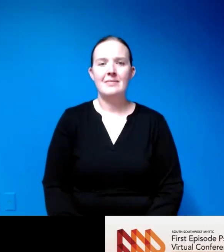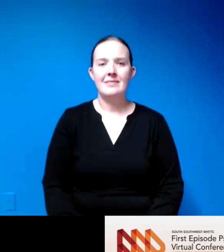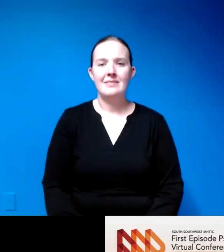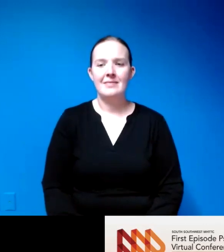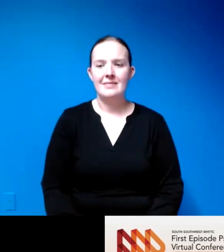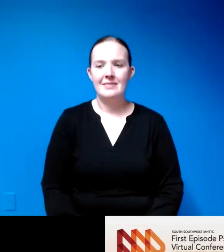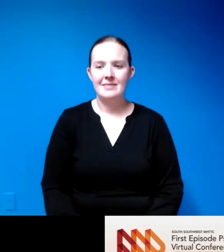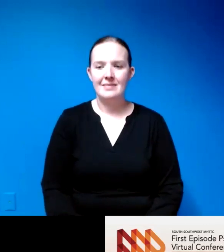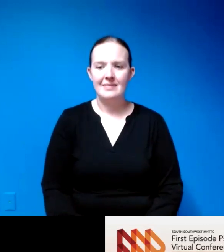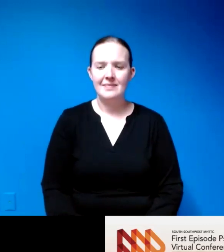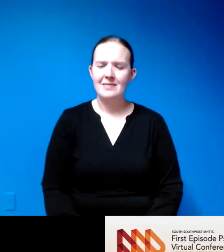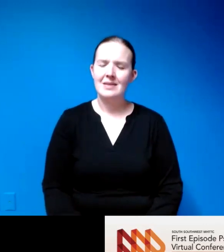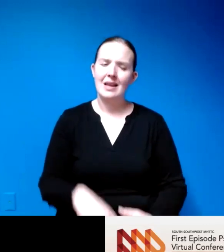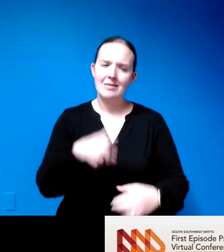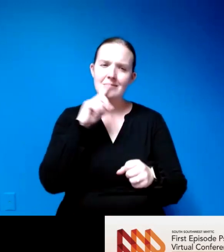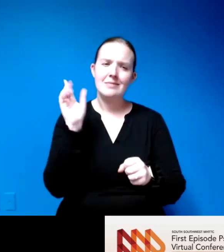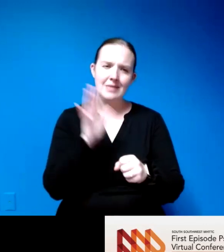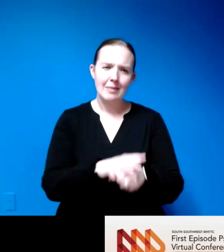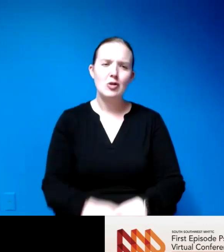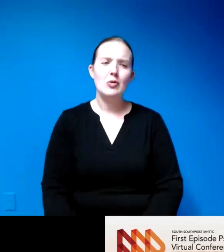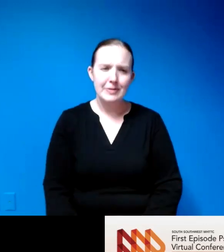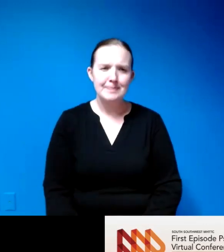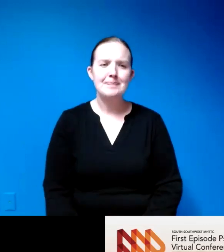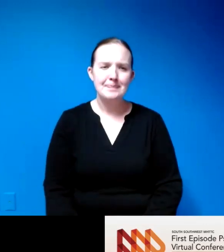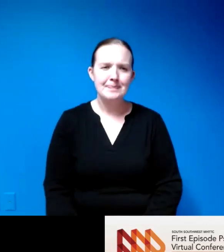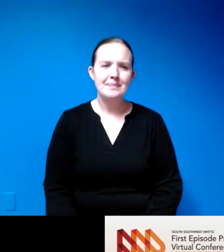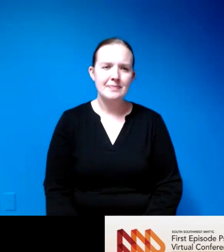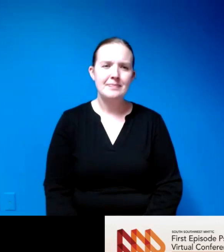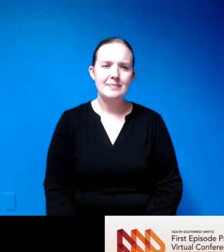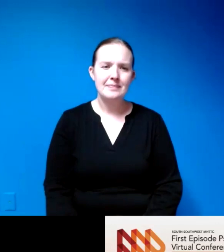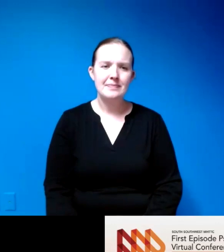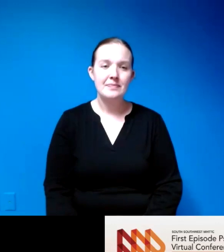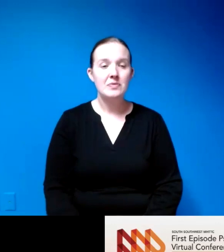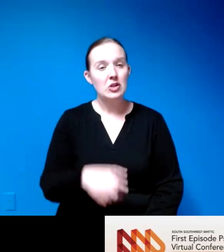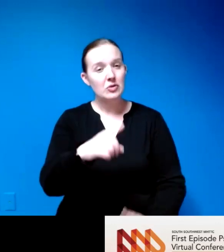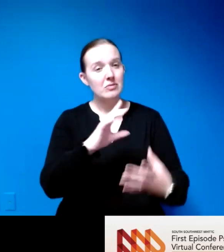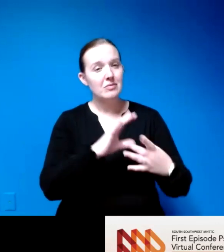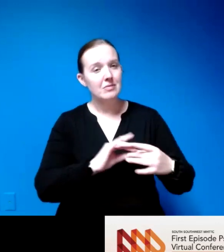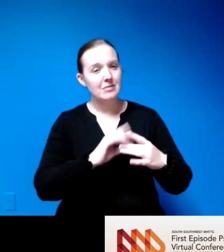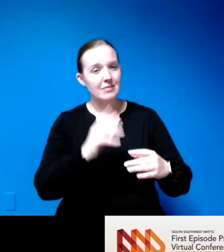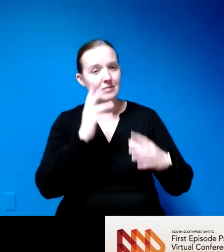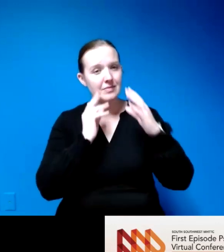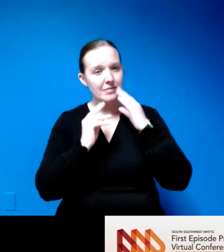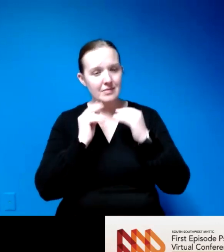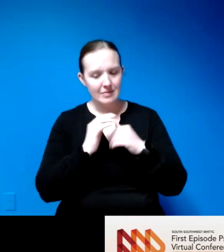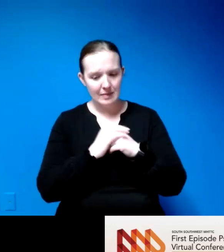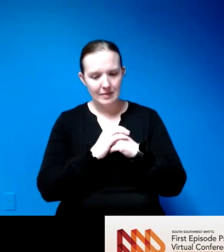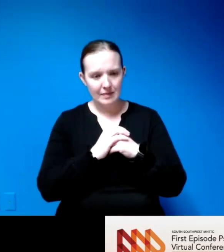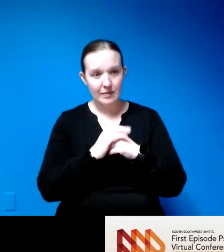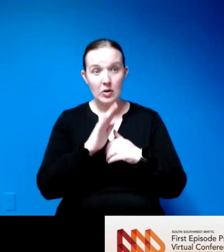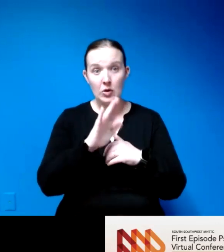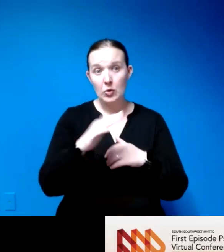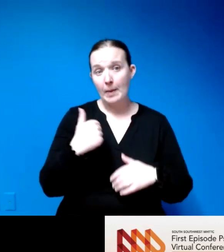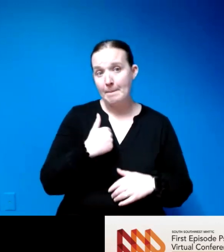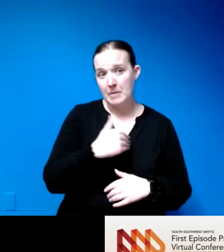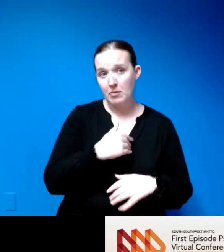Yeah, absolutely. You talked about the experience that both your